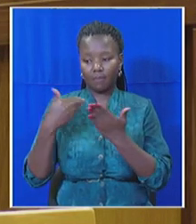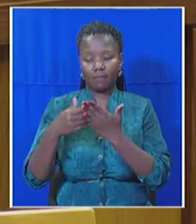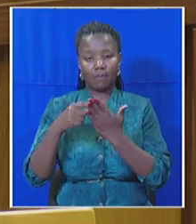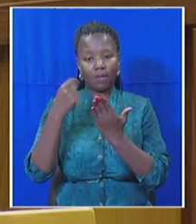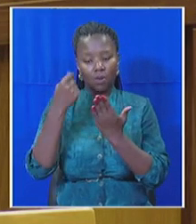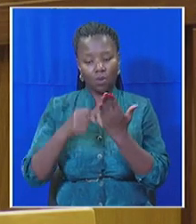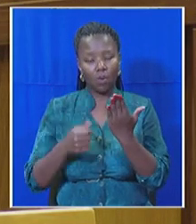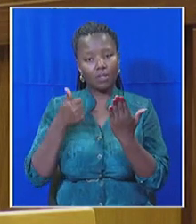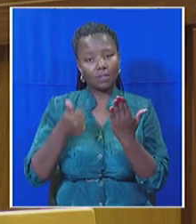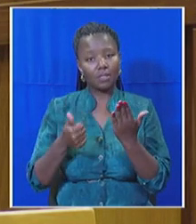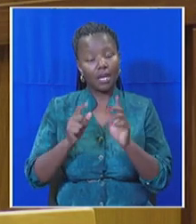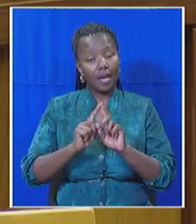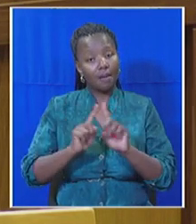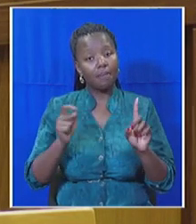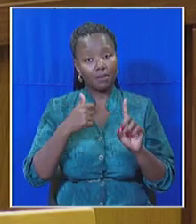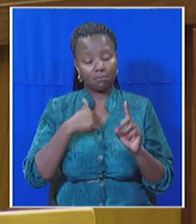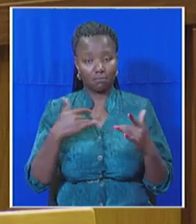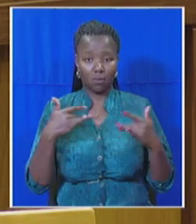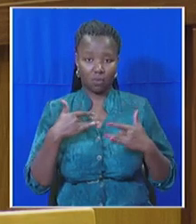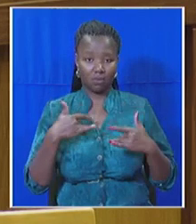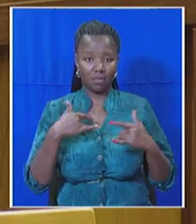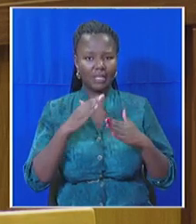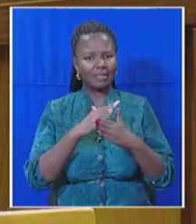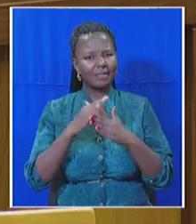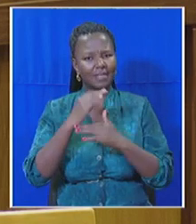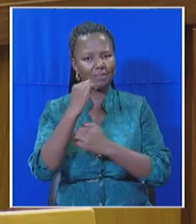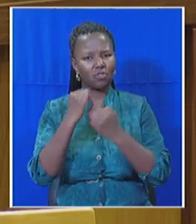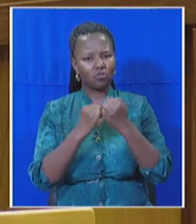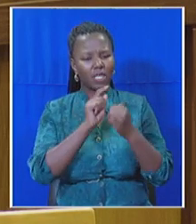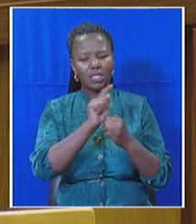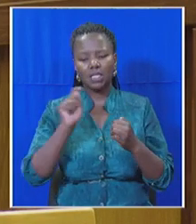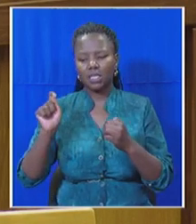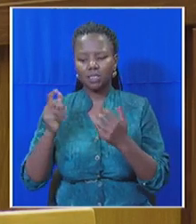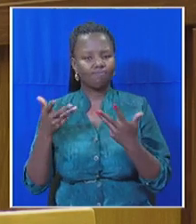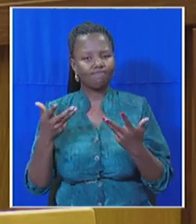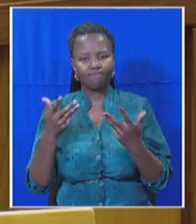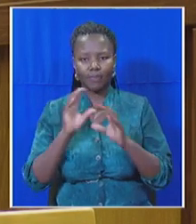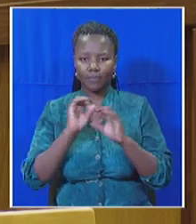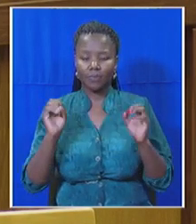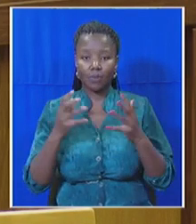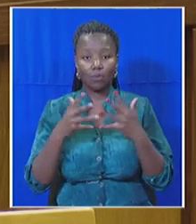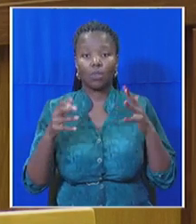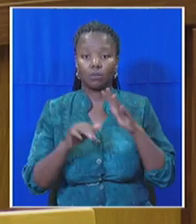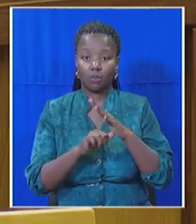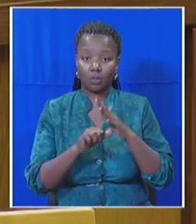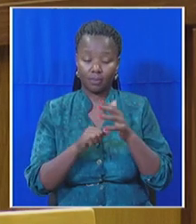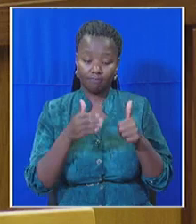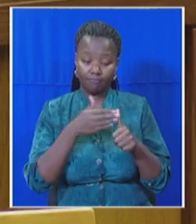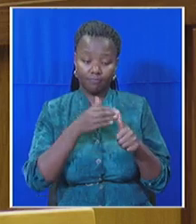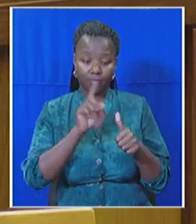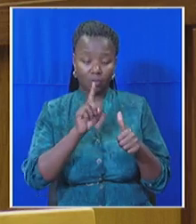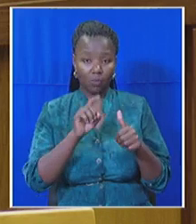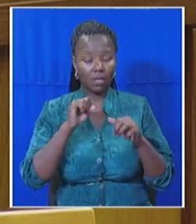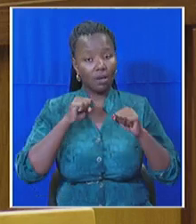we are concerned about other entities that fall within the department mandate, mostly notably the